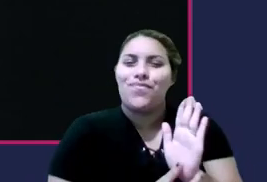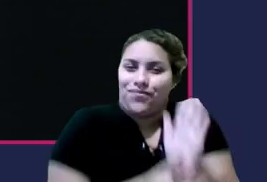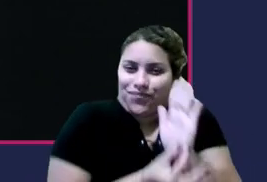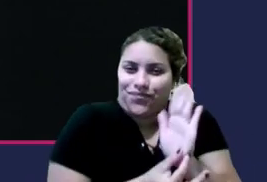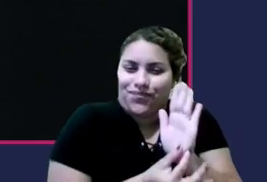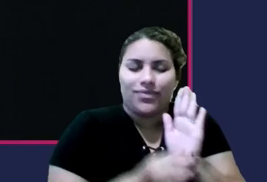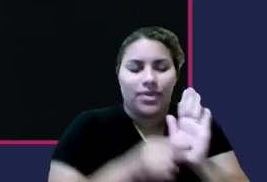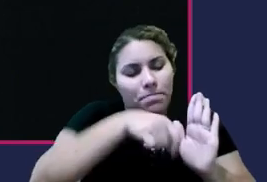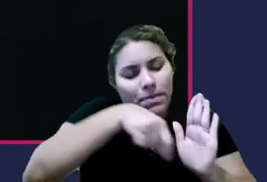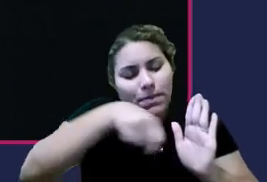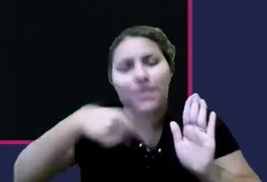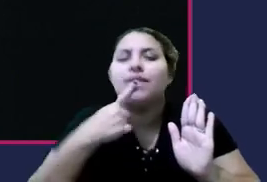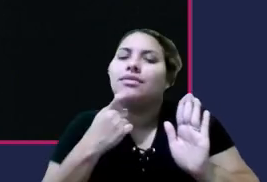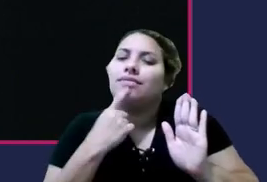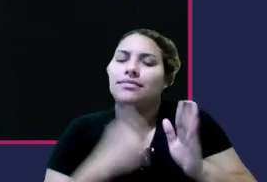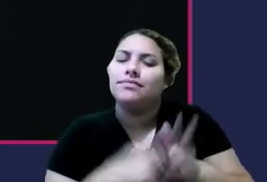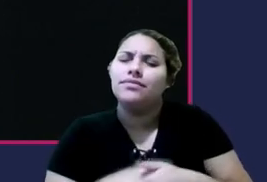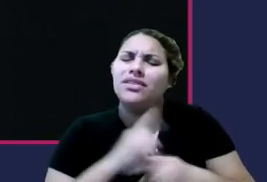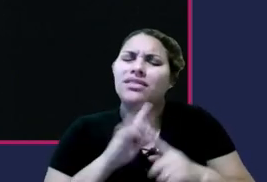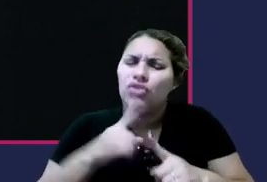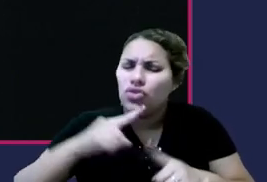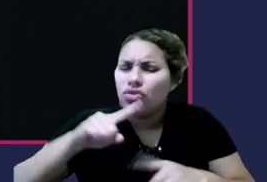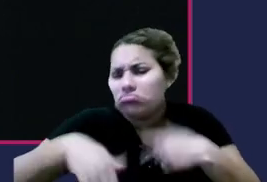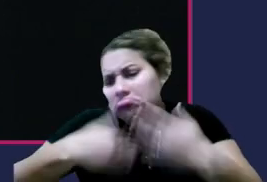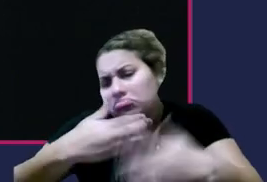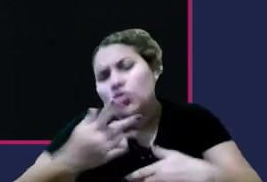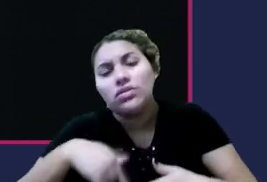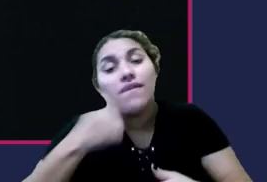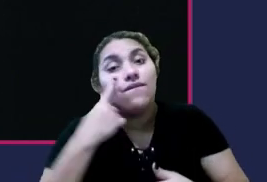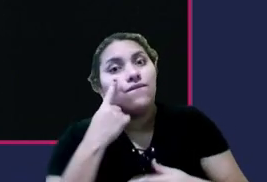the neonatal screening test.